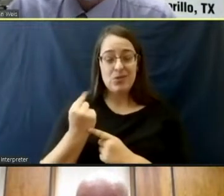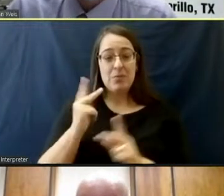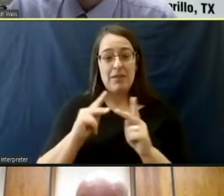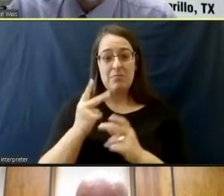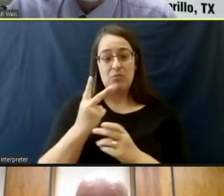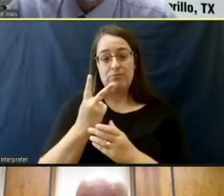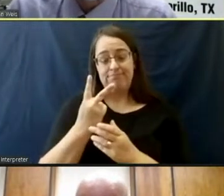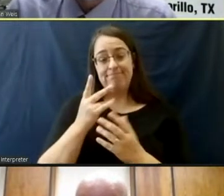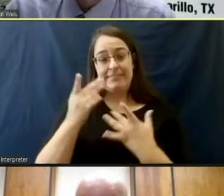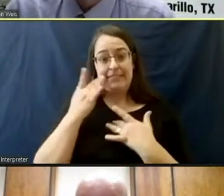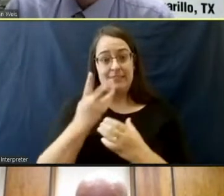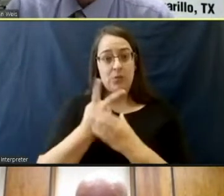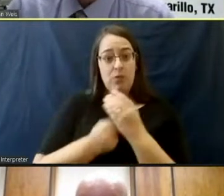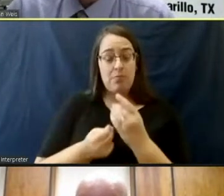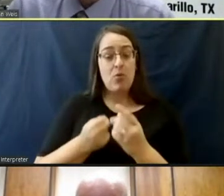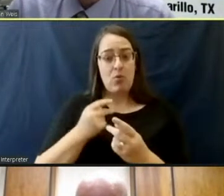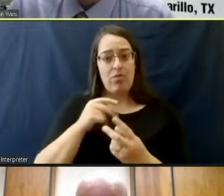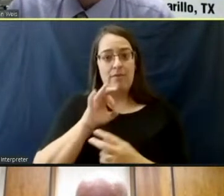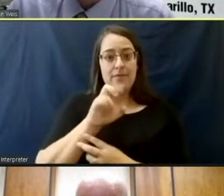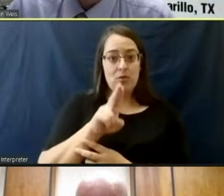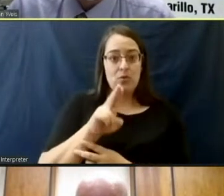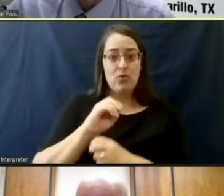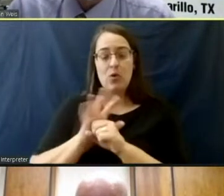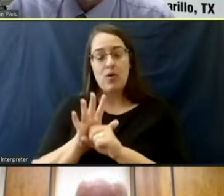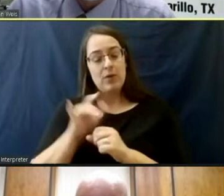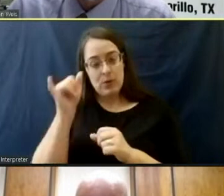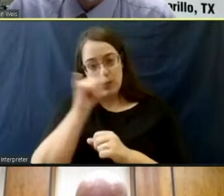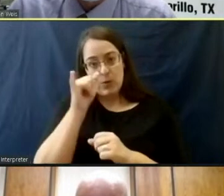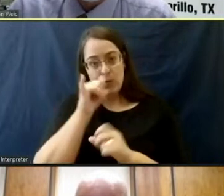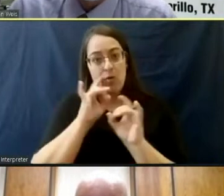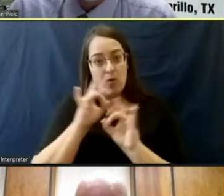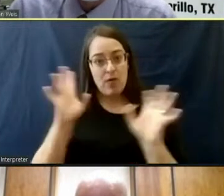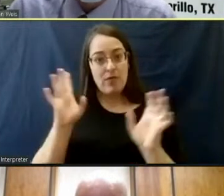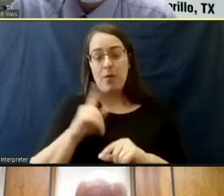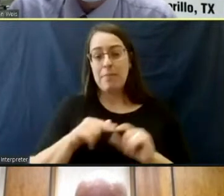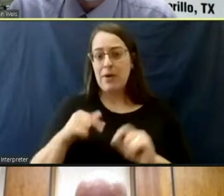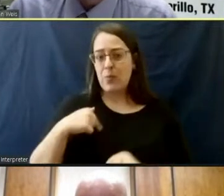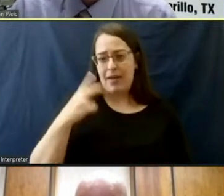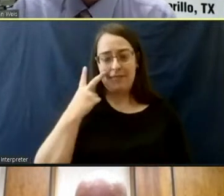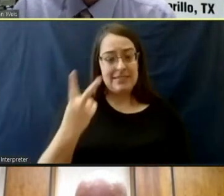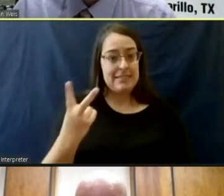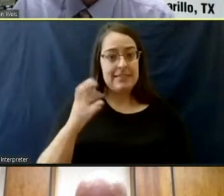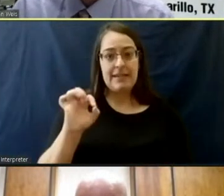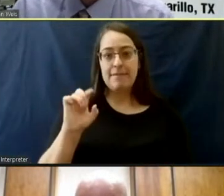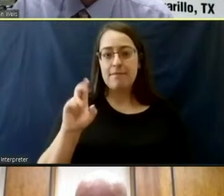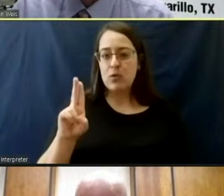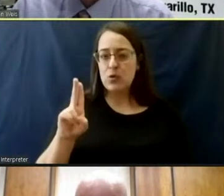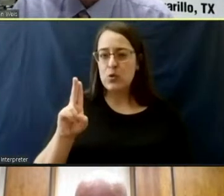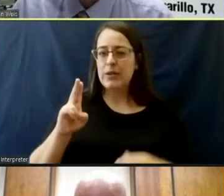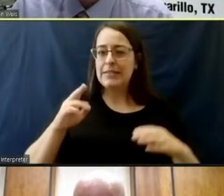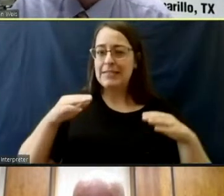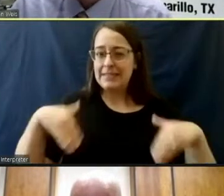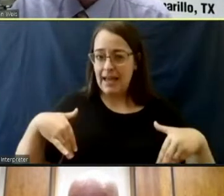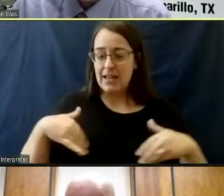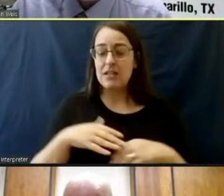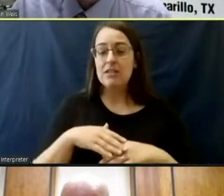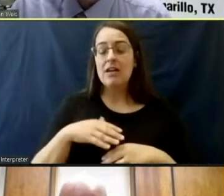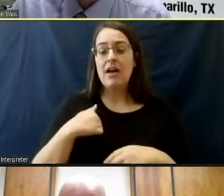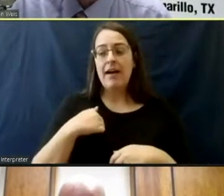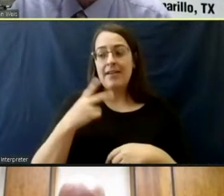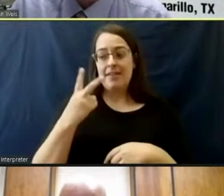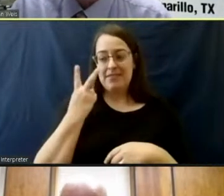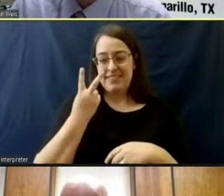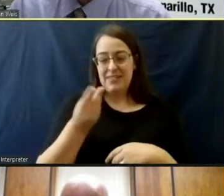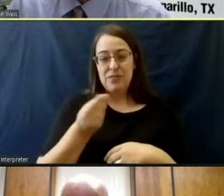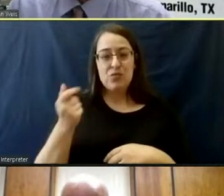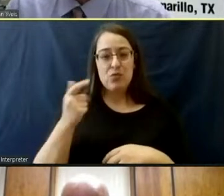bad combination. But right now, we have not seen much prevalence of flu. Again, what we are seeing is I've had a couple of